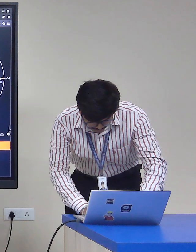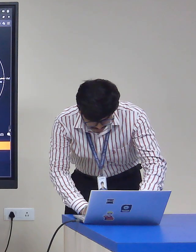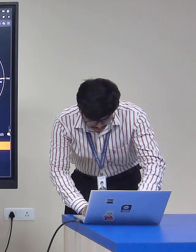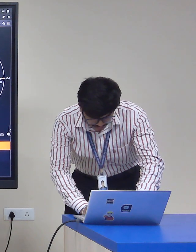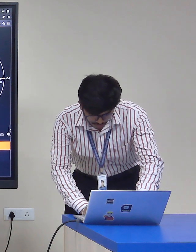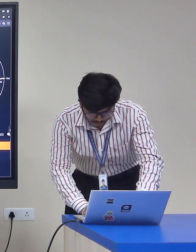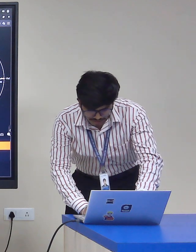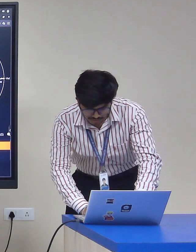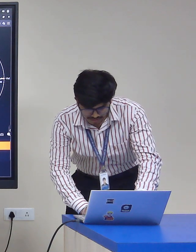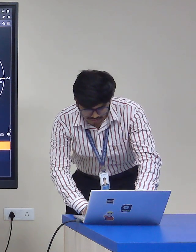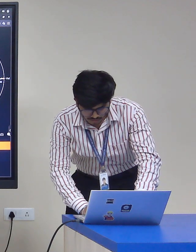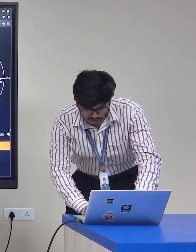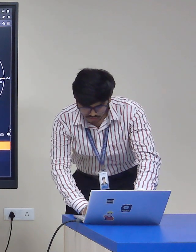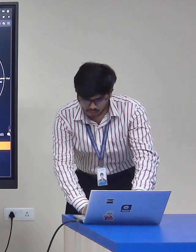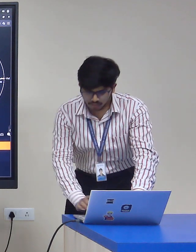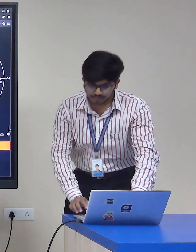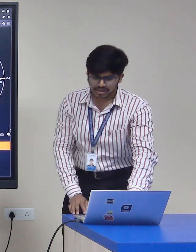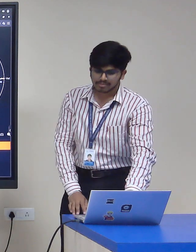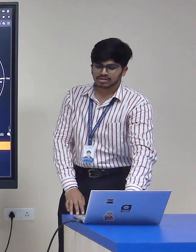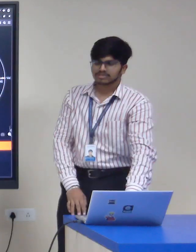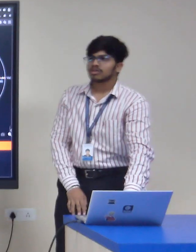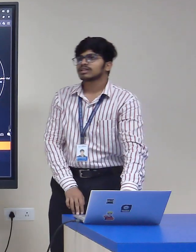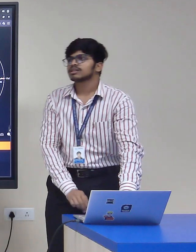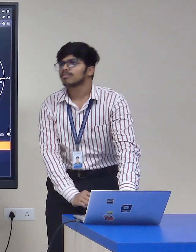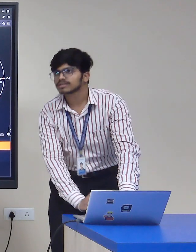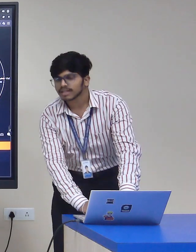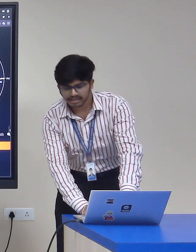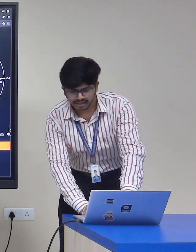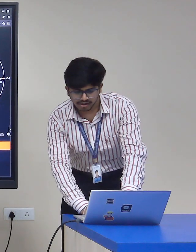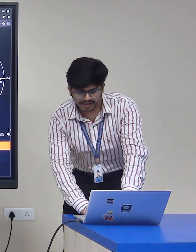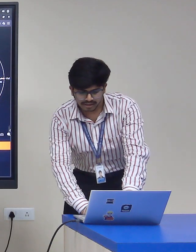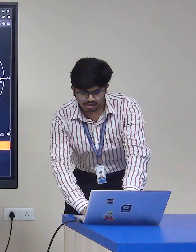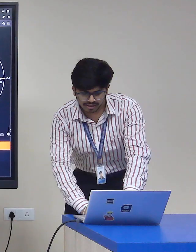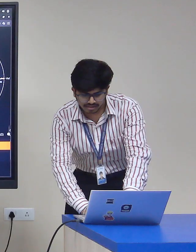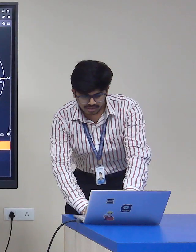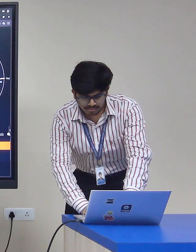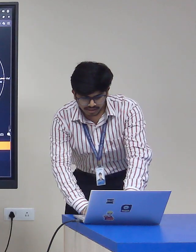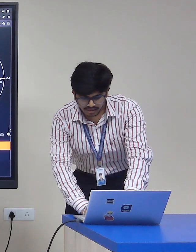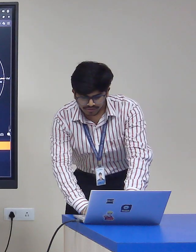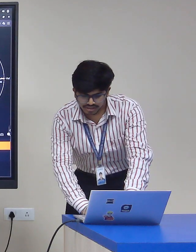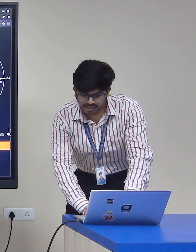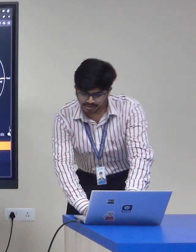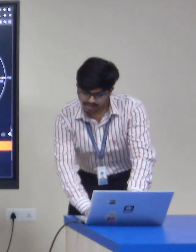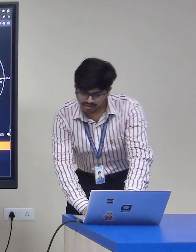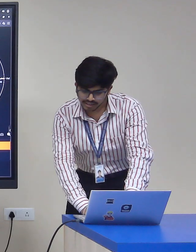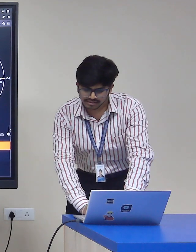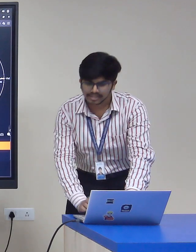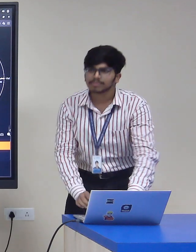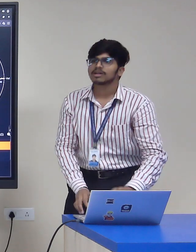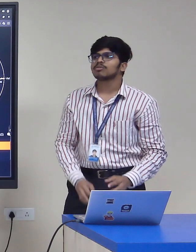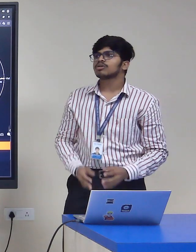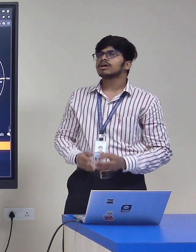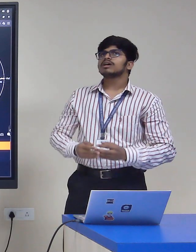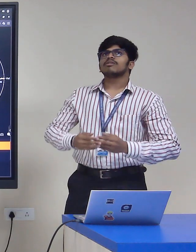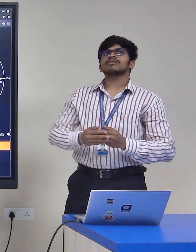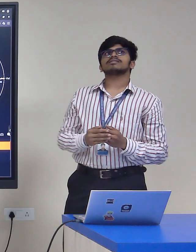you can see that the mobile language is somewhat slow because it's not that complex, like it cannot handle complex. But efficient at V3 is like it's a deeper